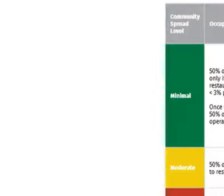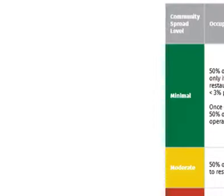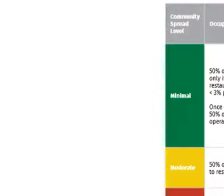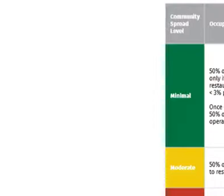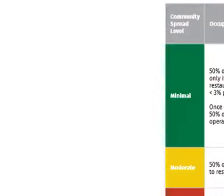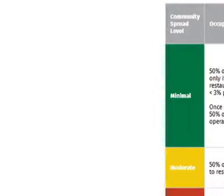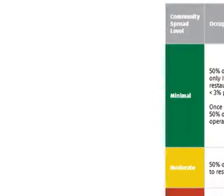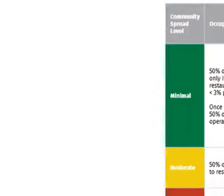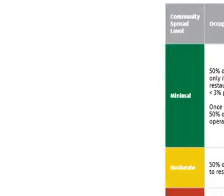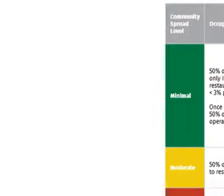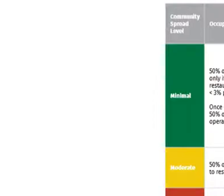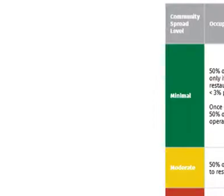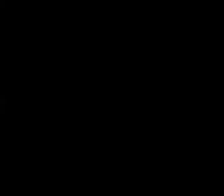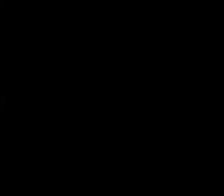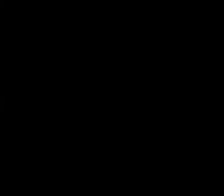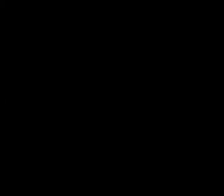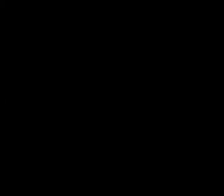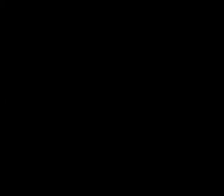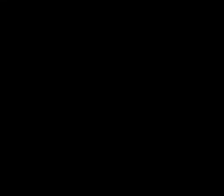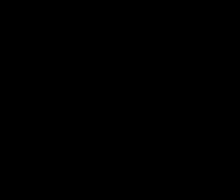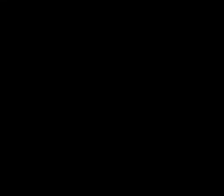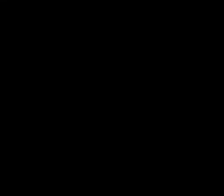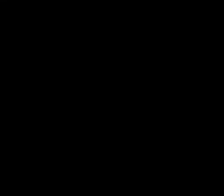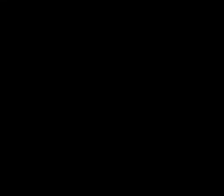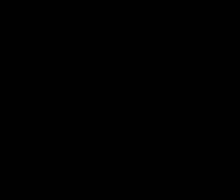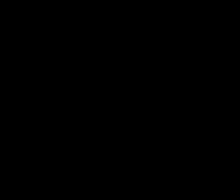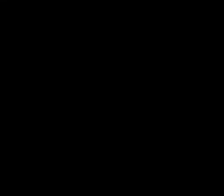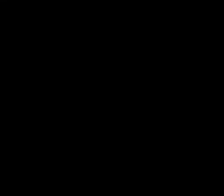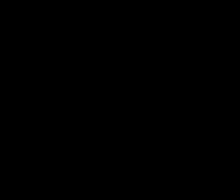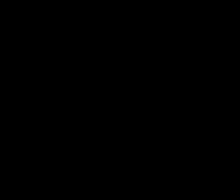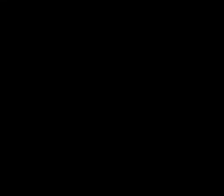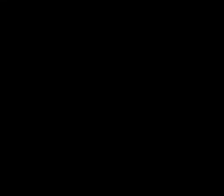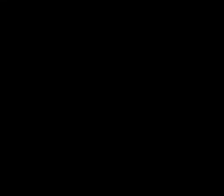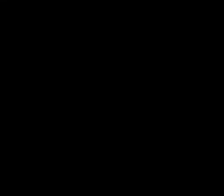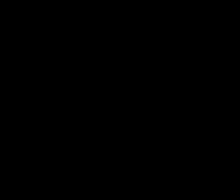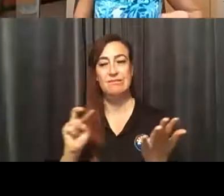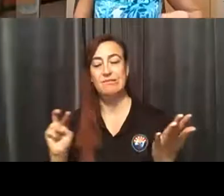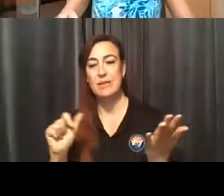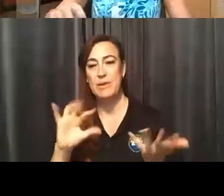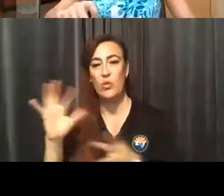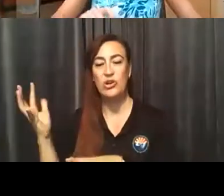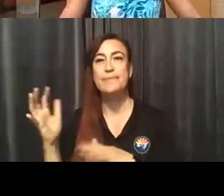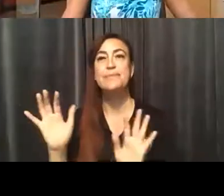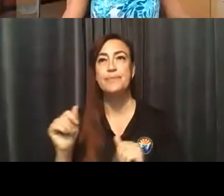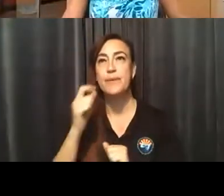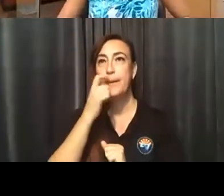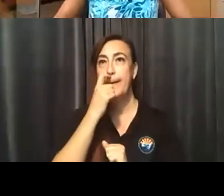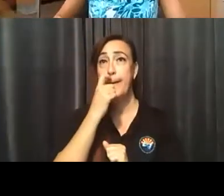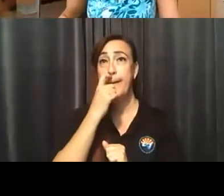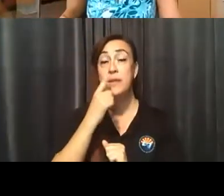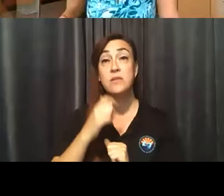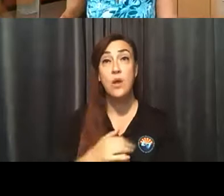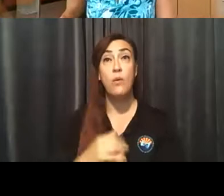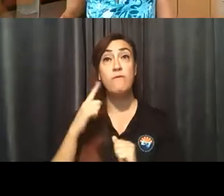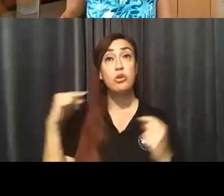sorry, this printed out a little funky. So with